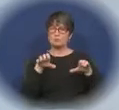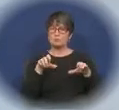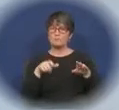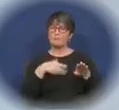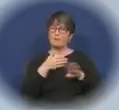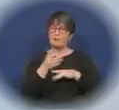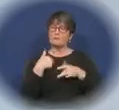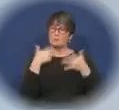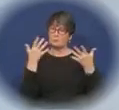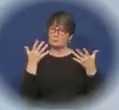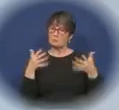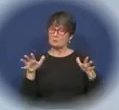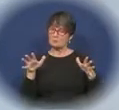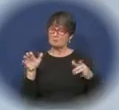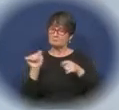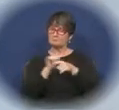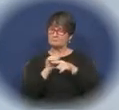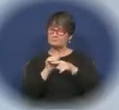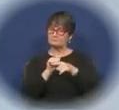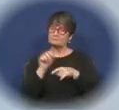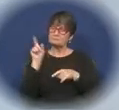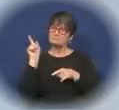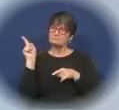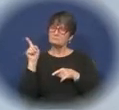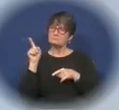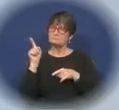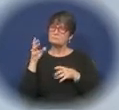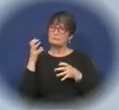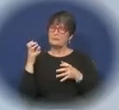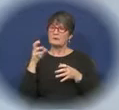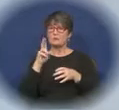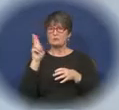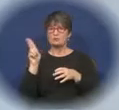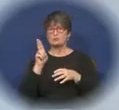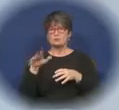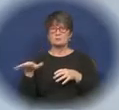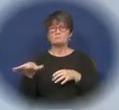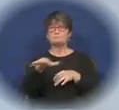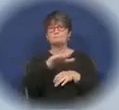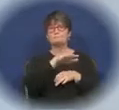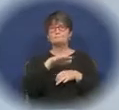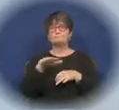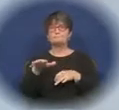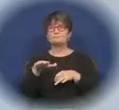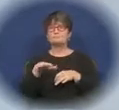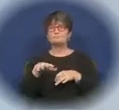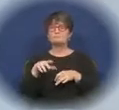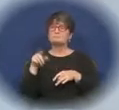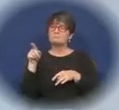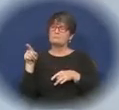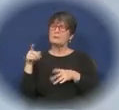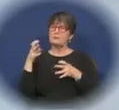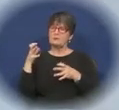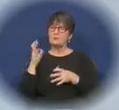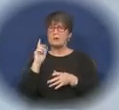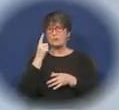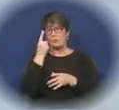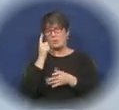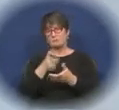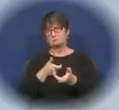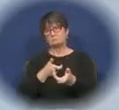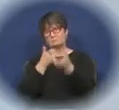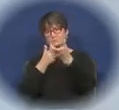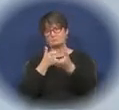after we were done drilling, he said that he wanted to use the range, and he just wanted to fire one